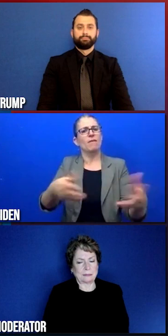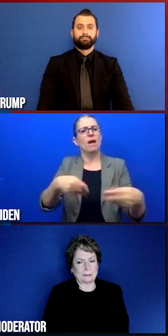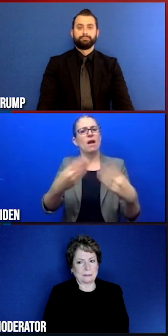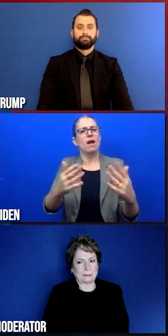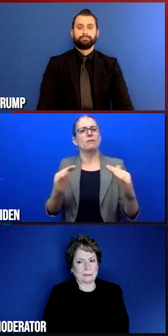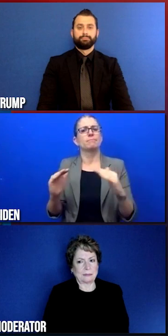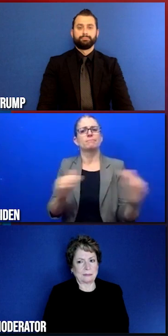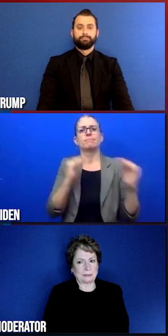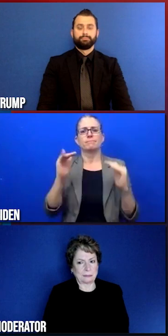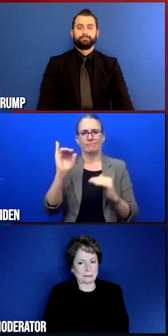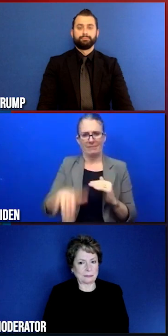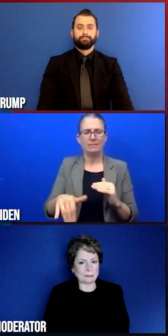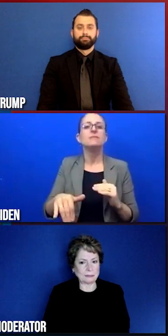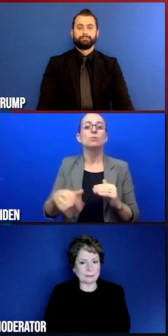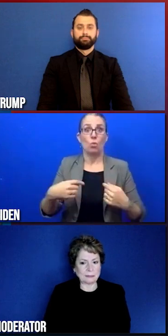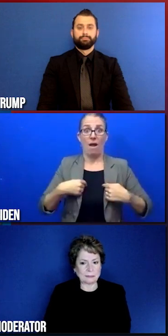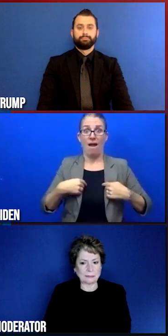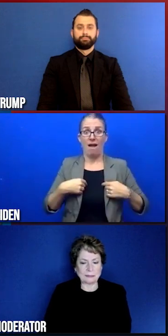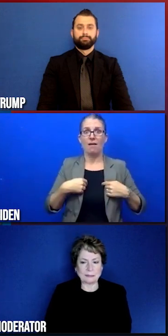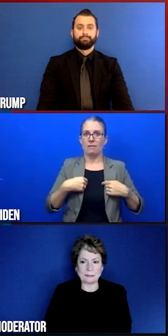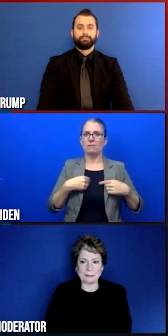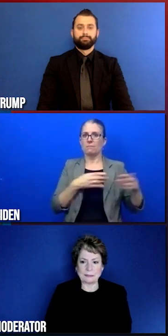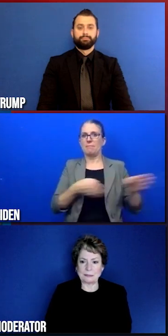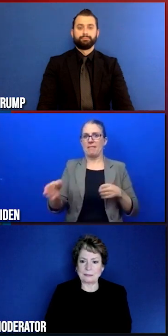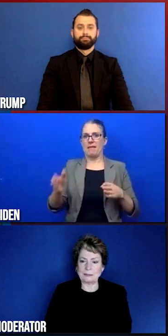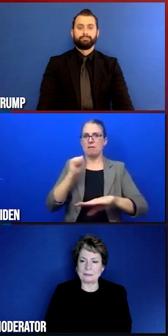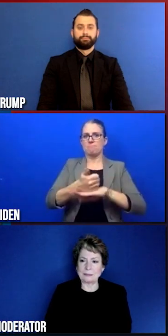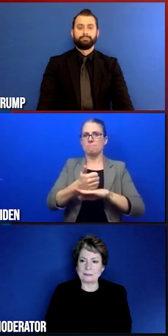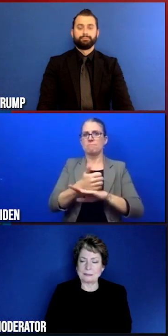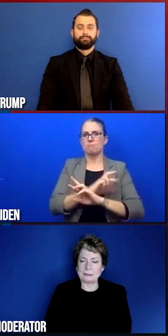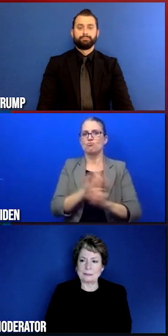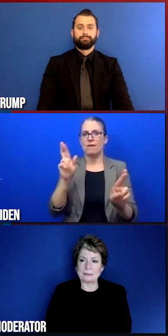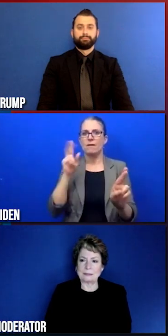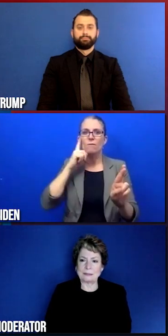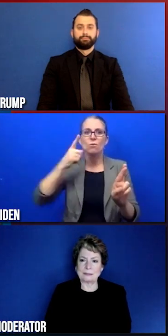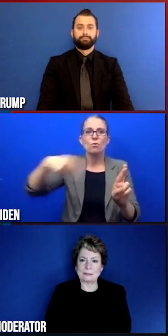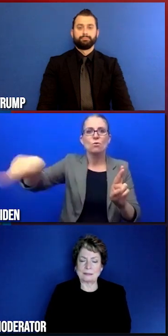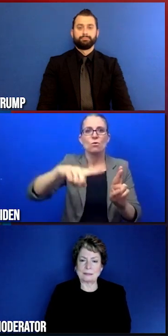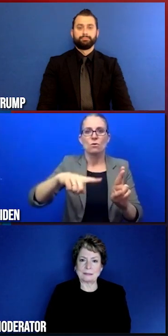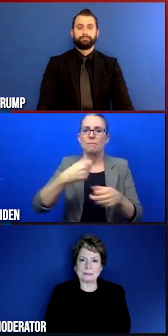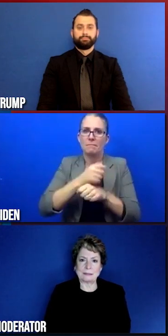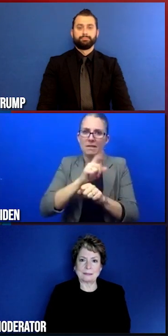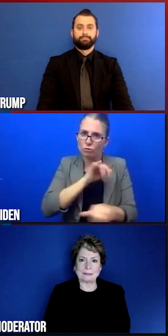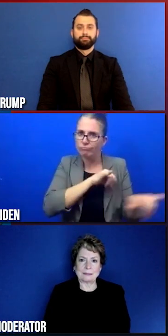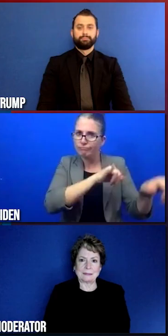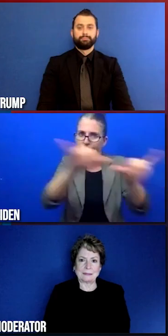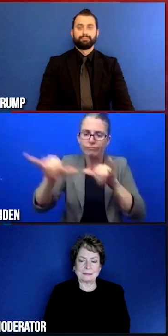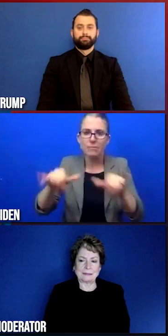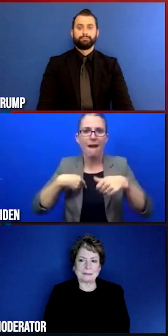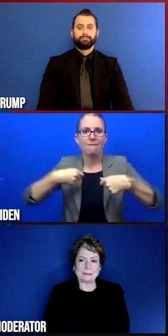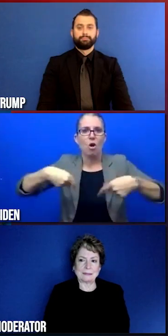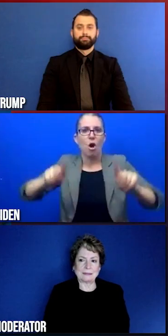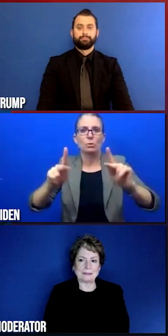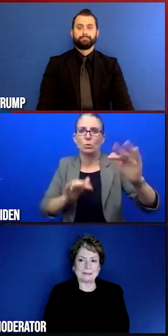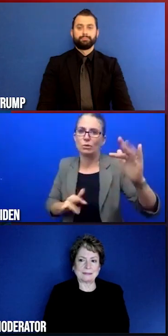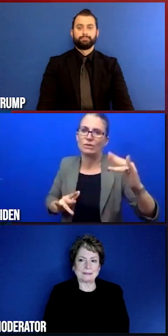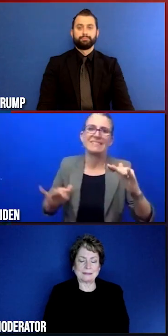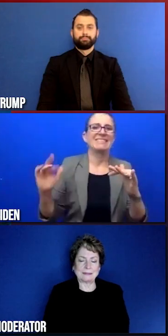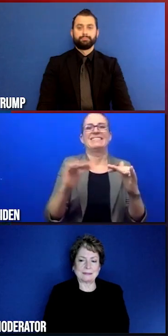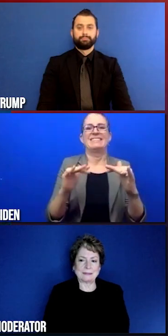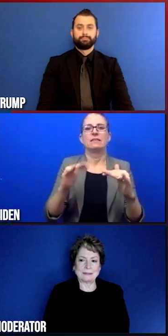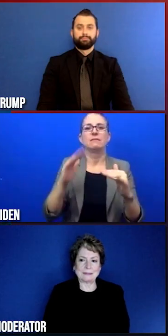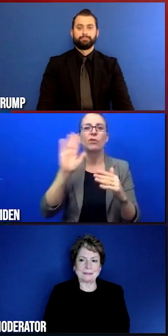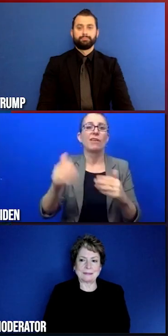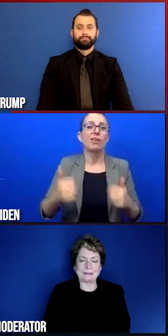people a shot. It's about accumulating the ability to have wealth as well as it is to be free from violence.